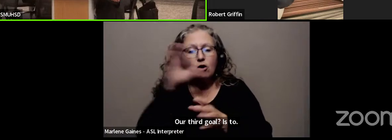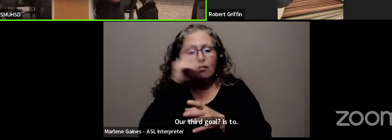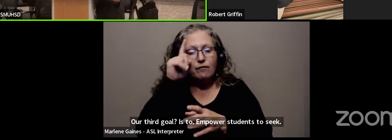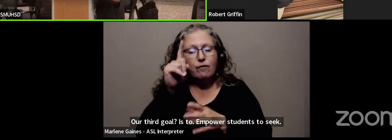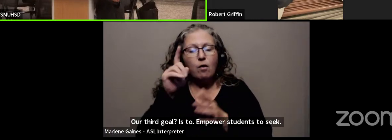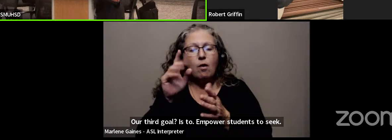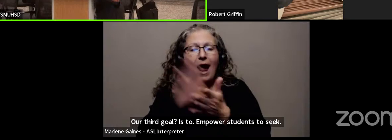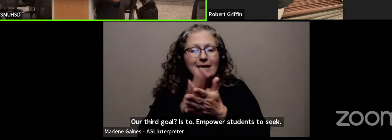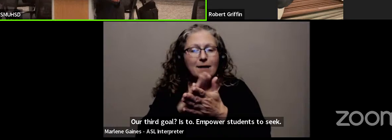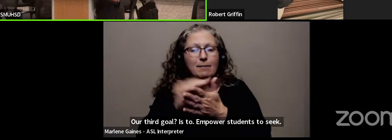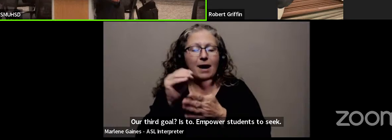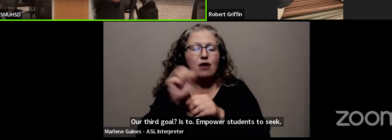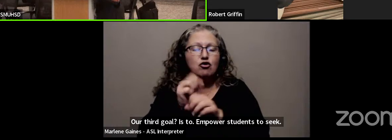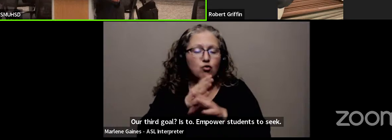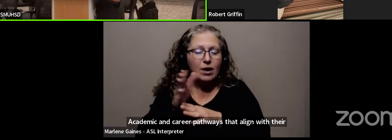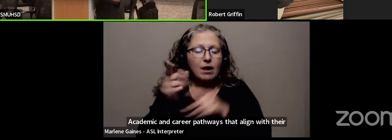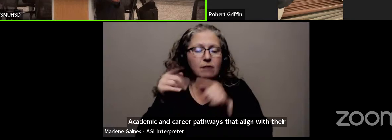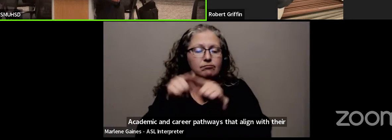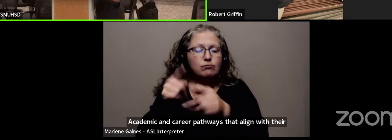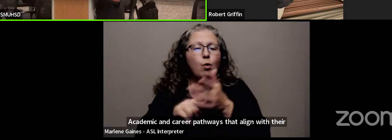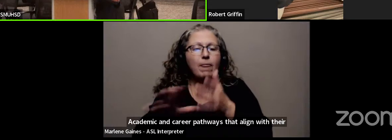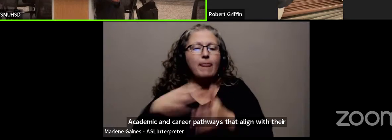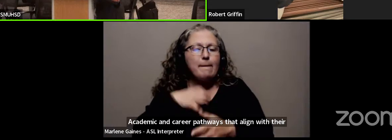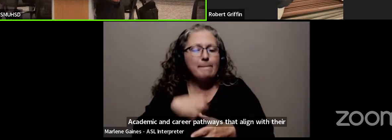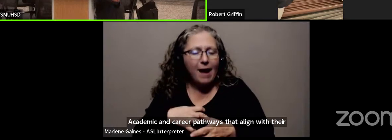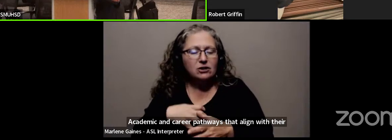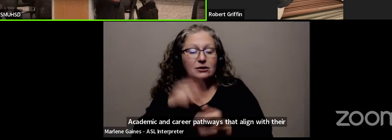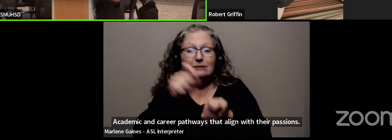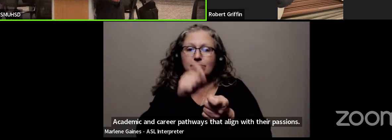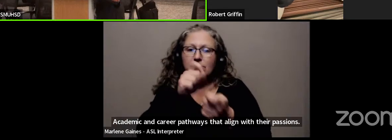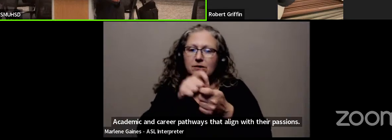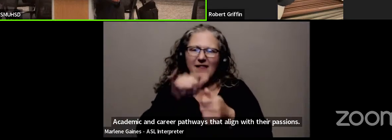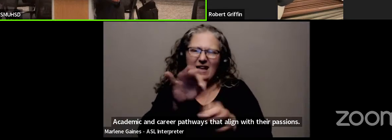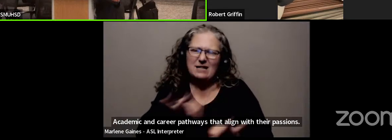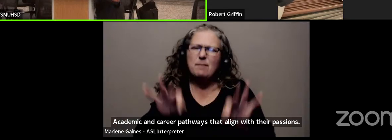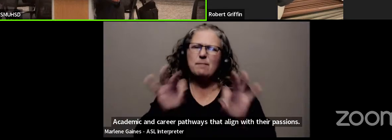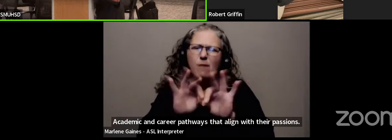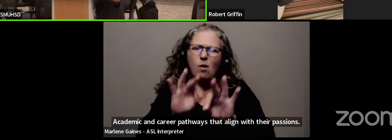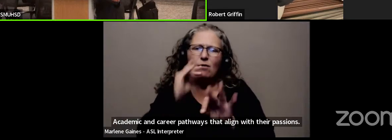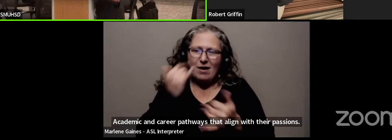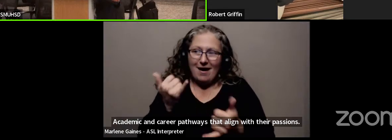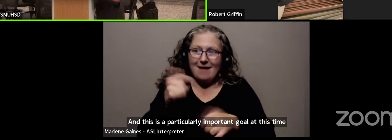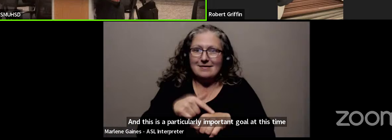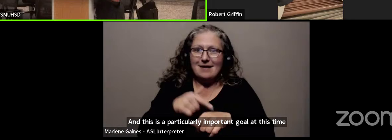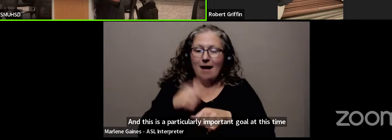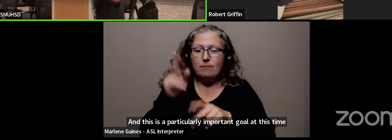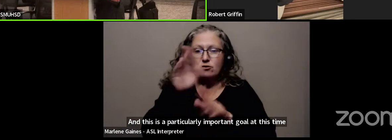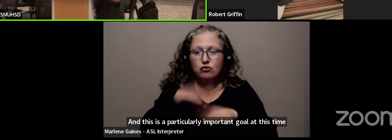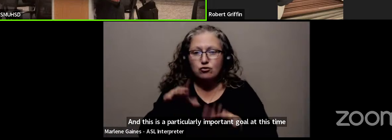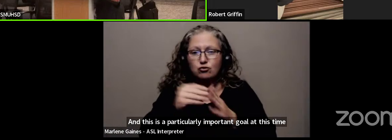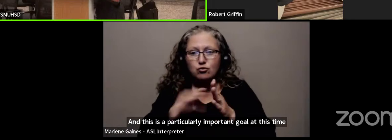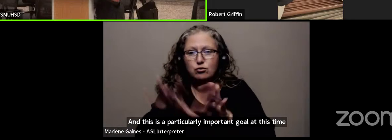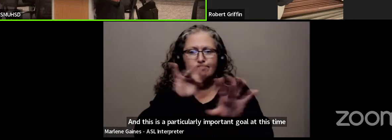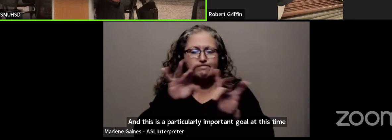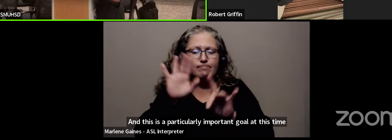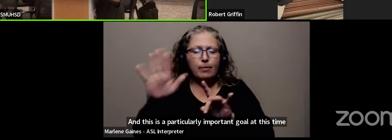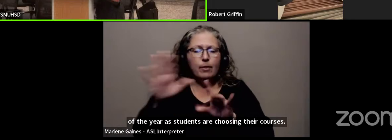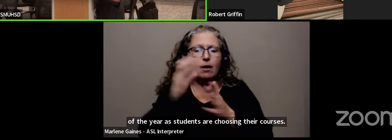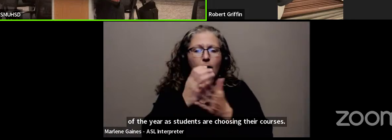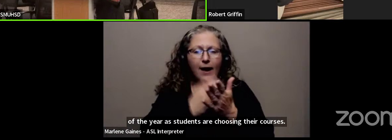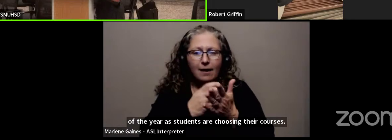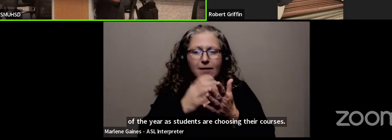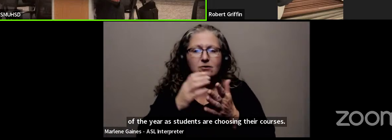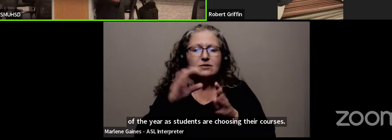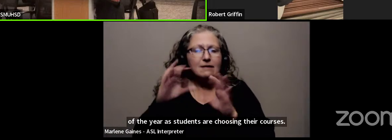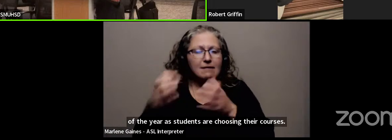align with their passions. And this is a particularly important goal at this time of the year as students are choosing their courses. We are using